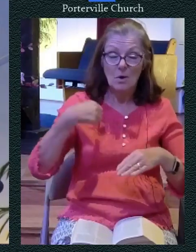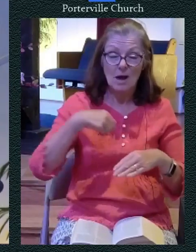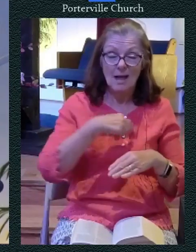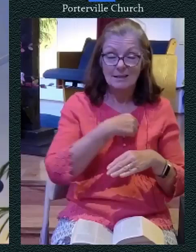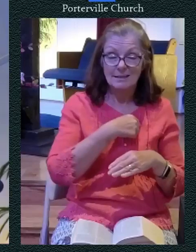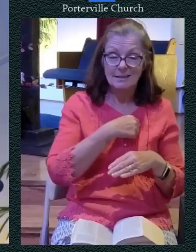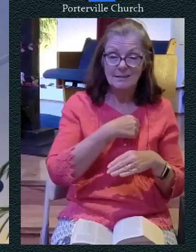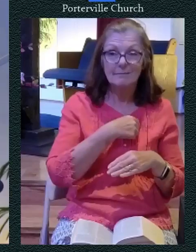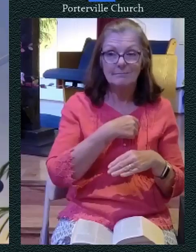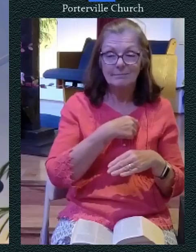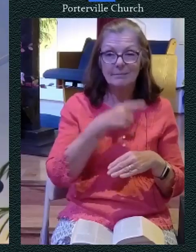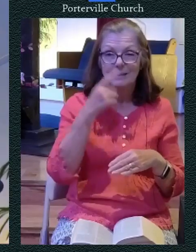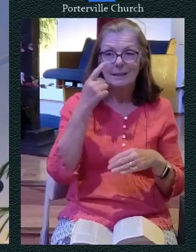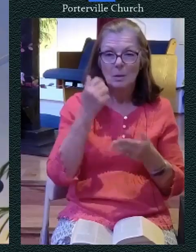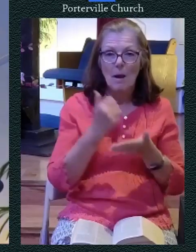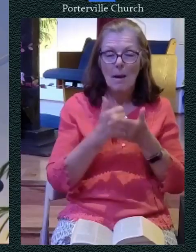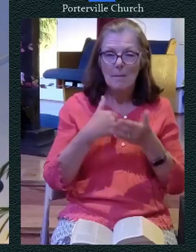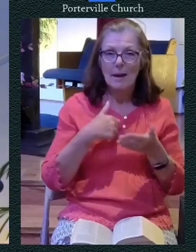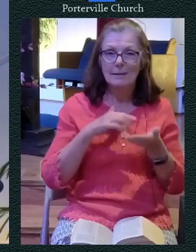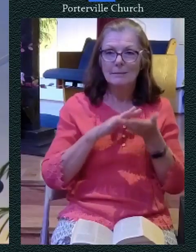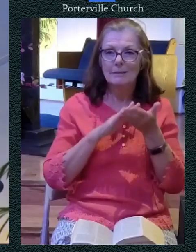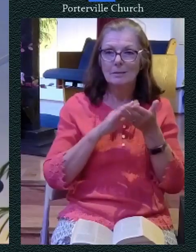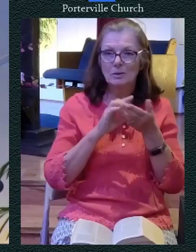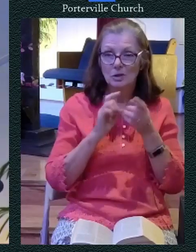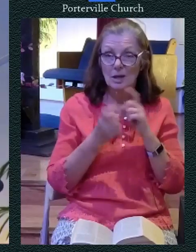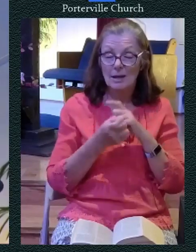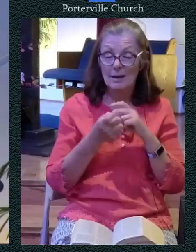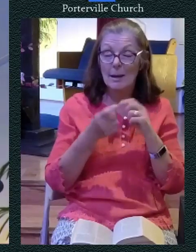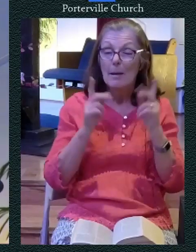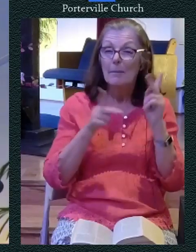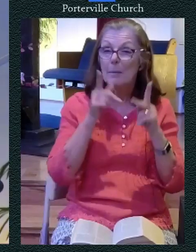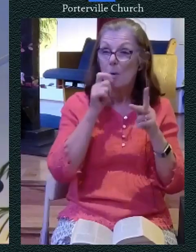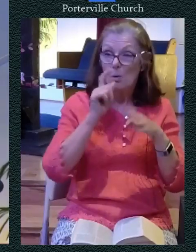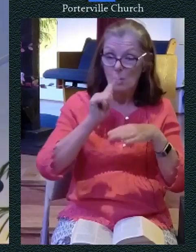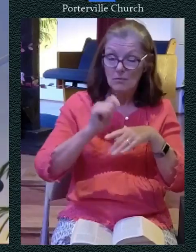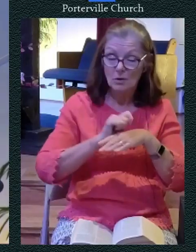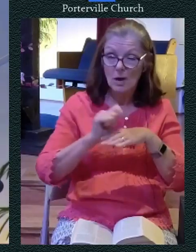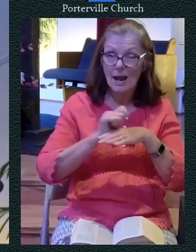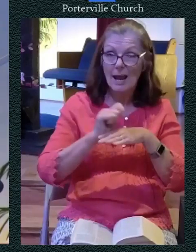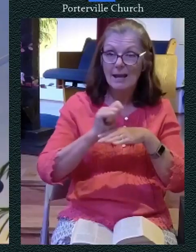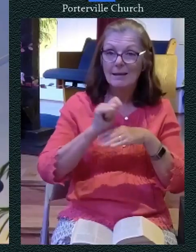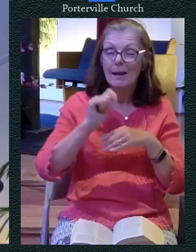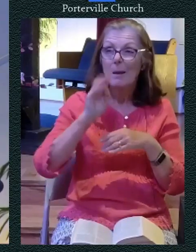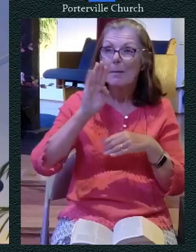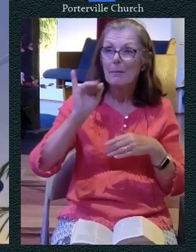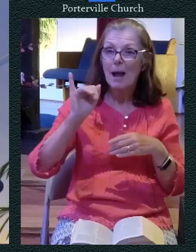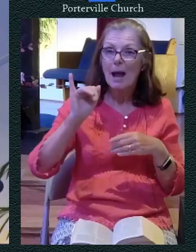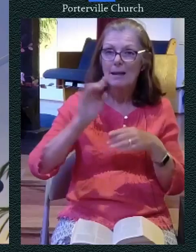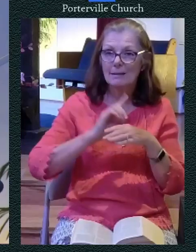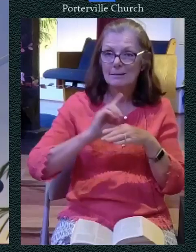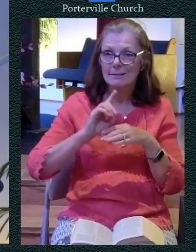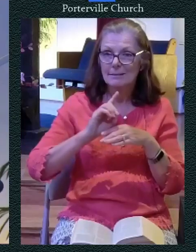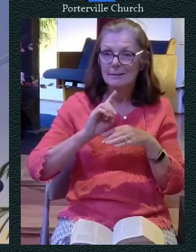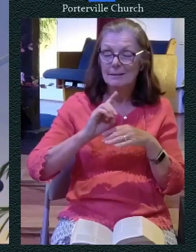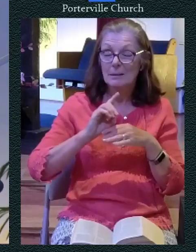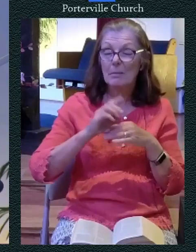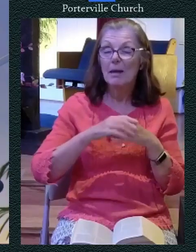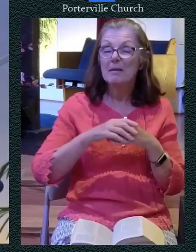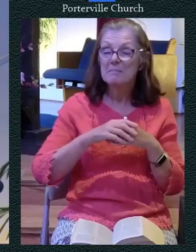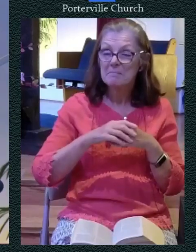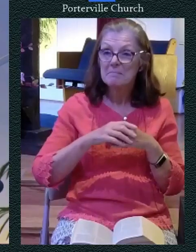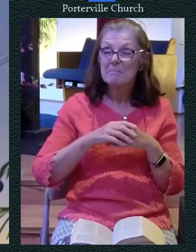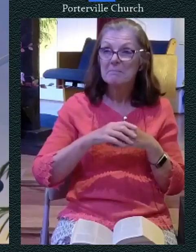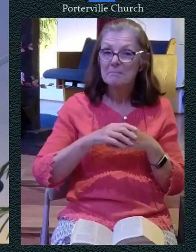Verse 11, yet those who have been trained by it, afterwards it yields the peaceful fruit of